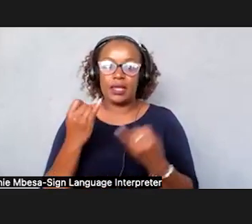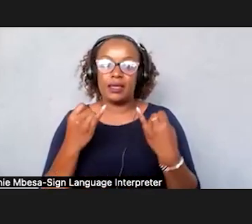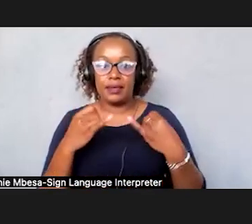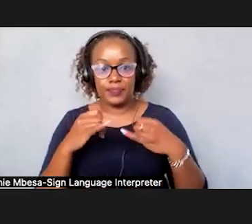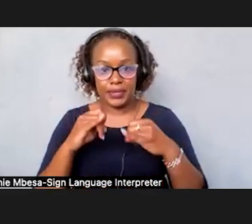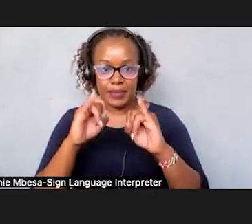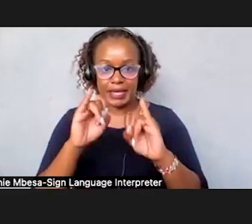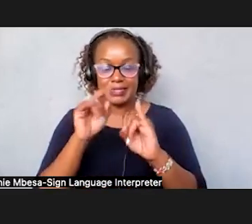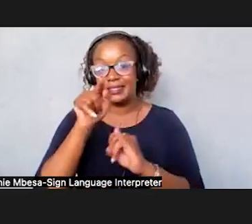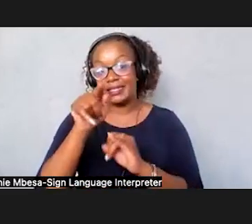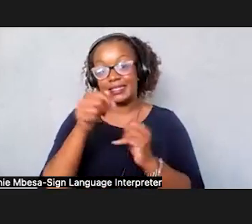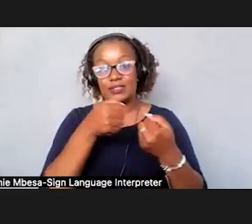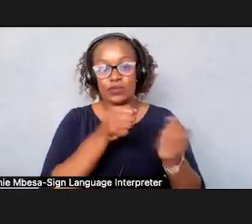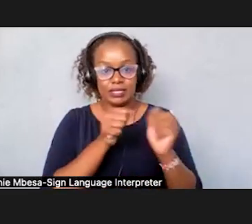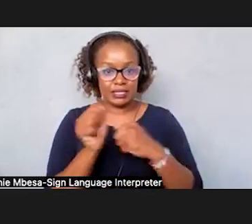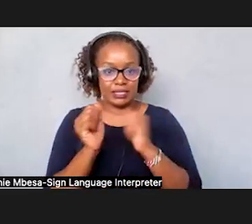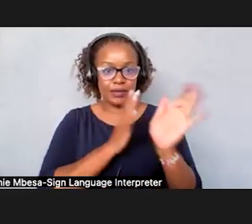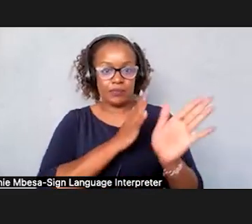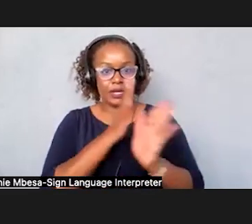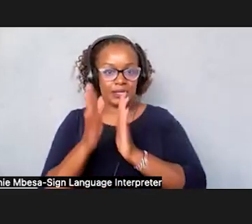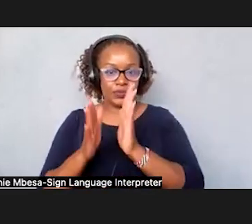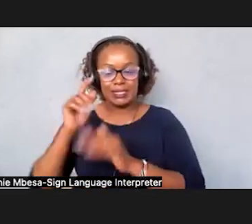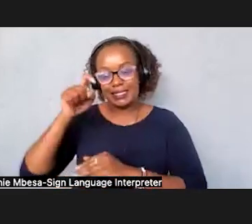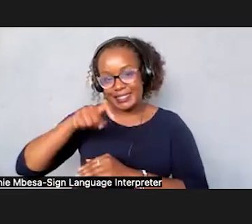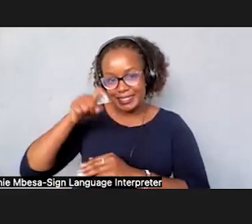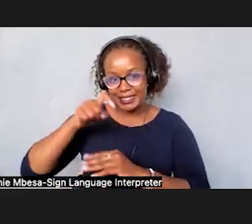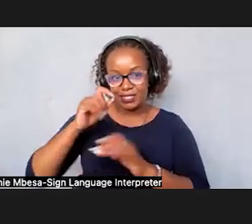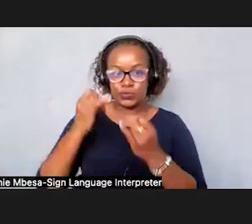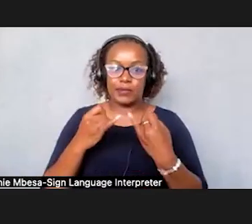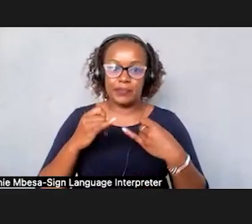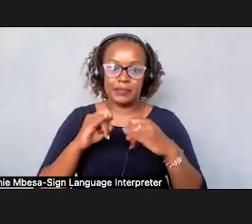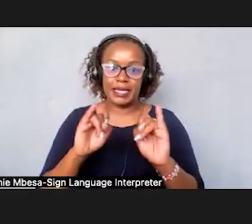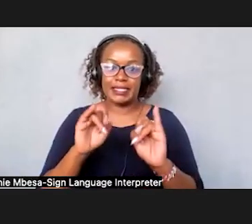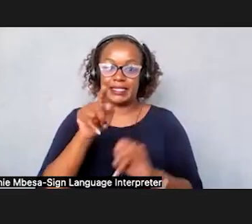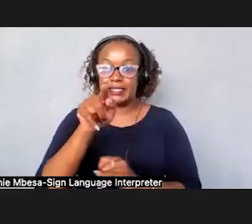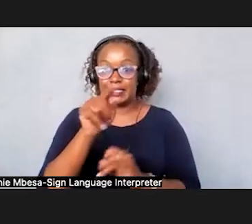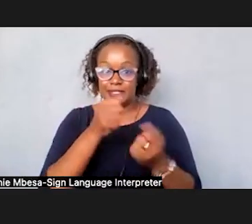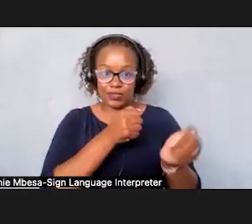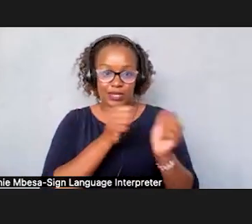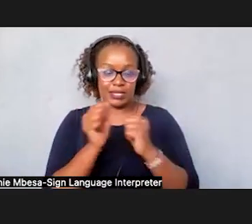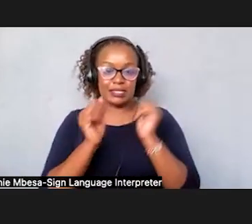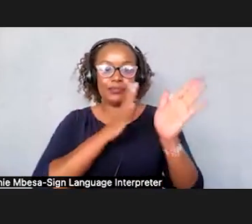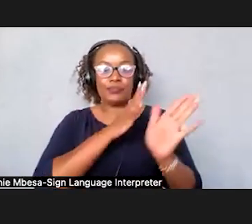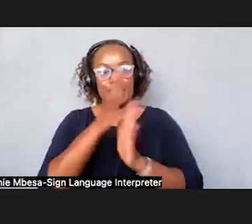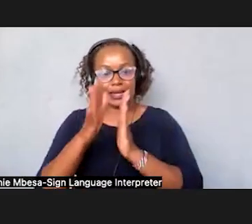will need to implement this strategic plan, we will